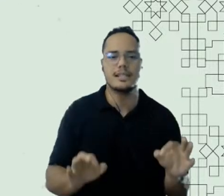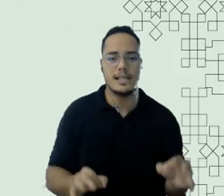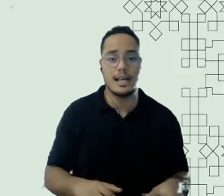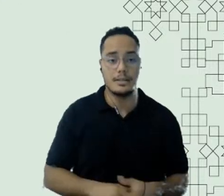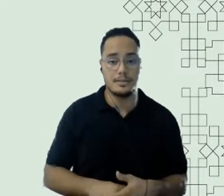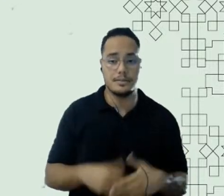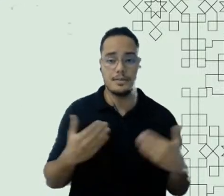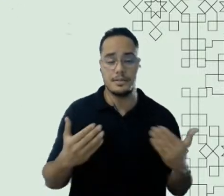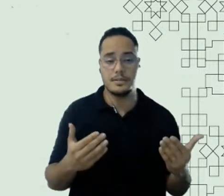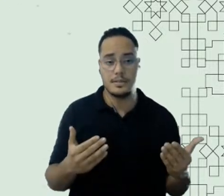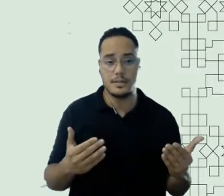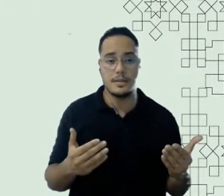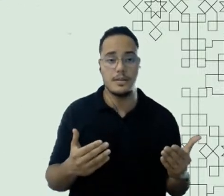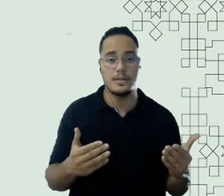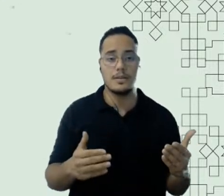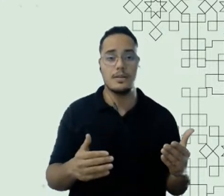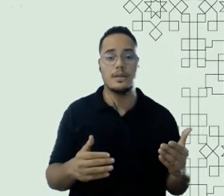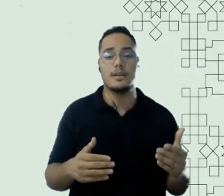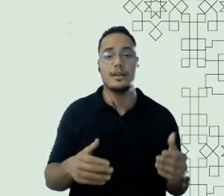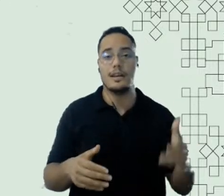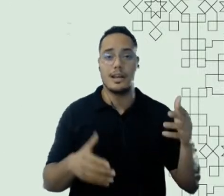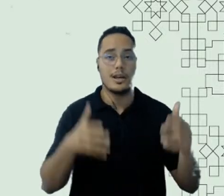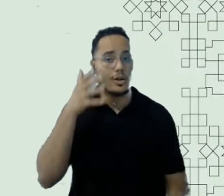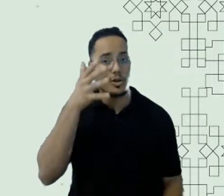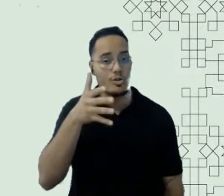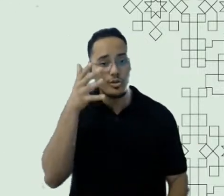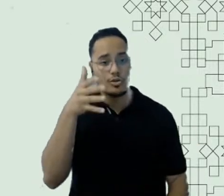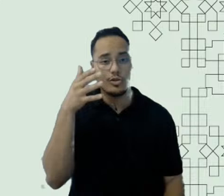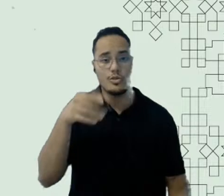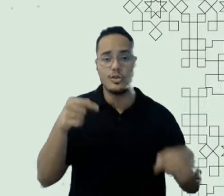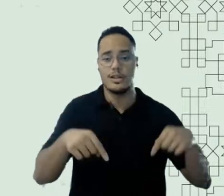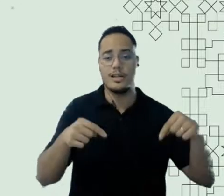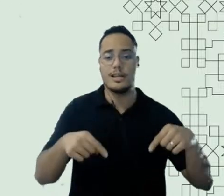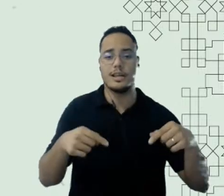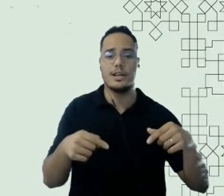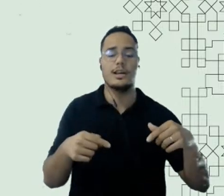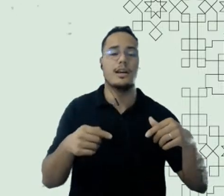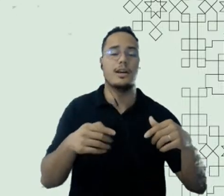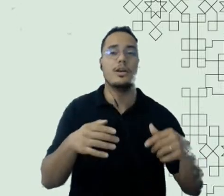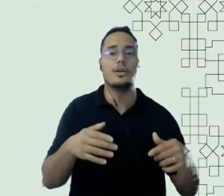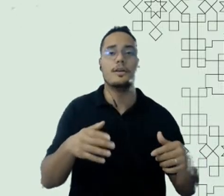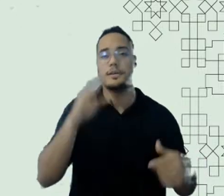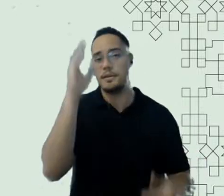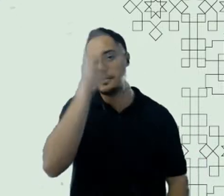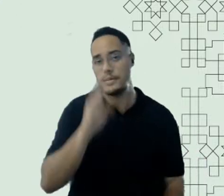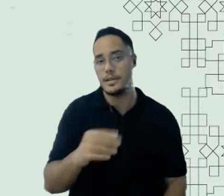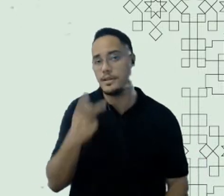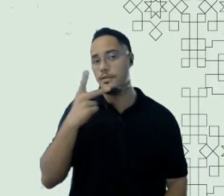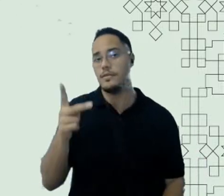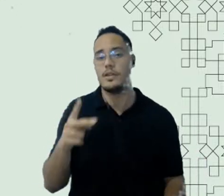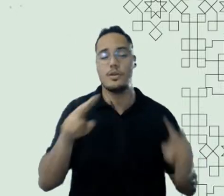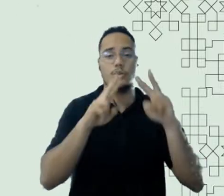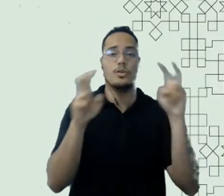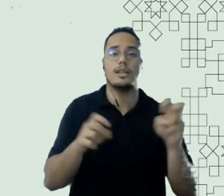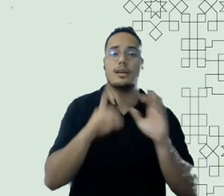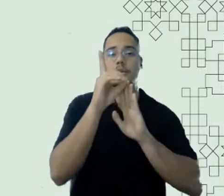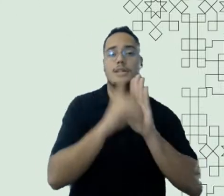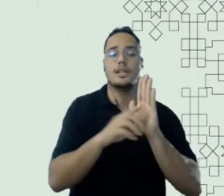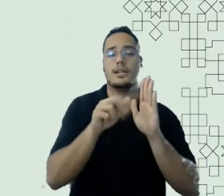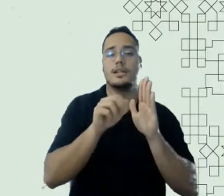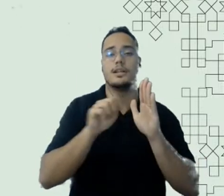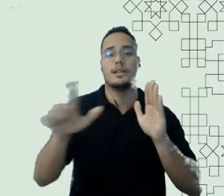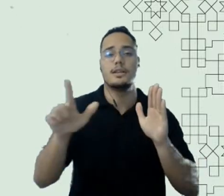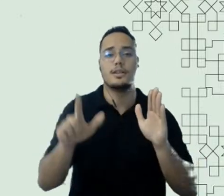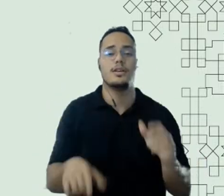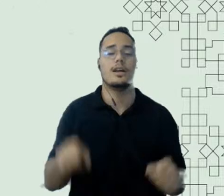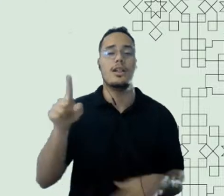in Brazil while the directive was being debated in Europe. And you said, well, things